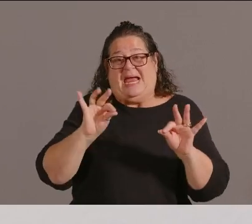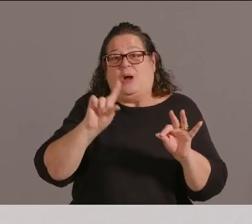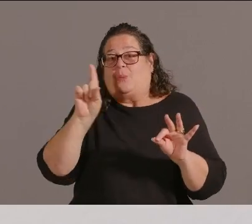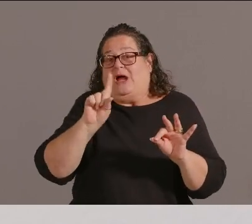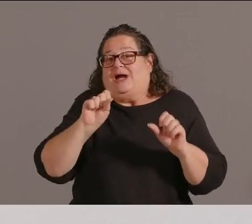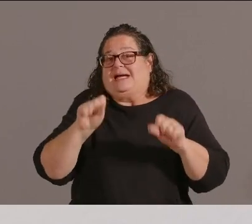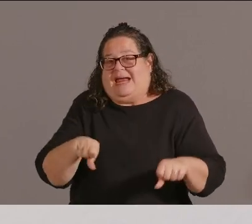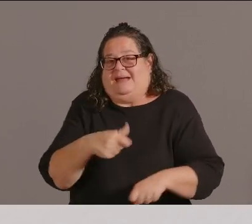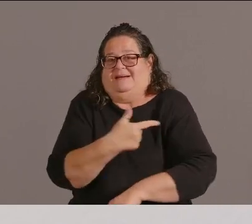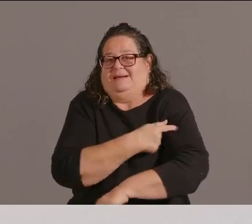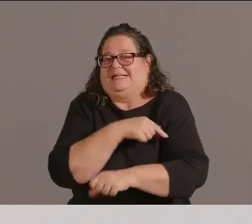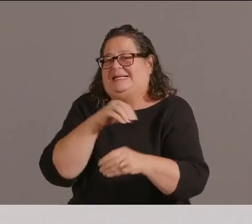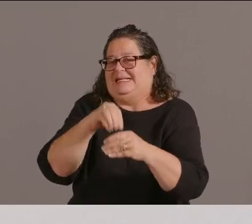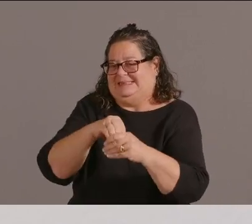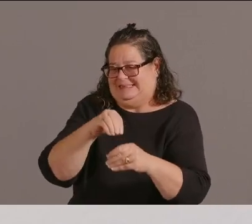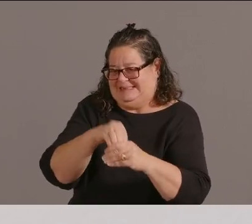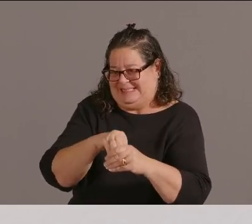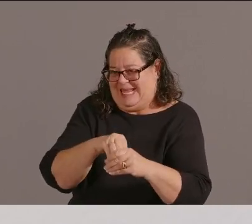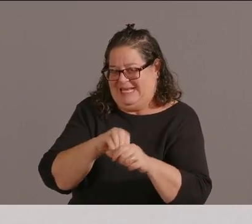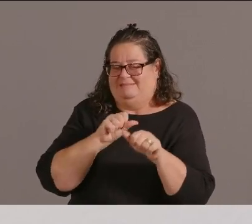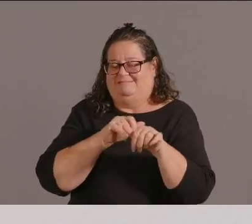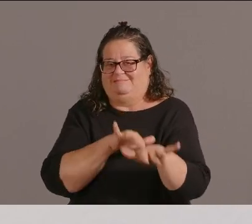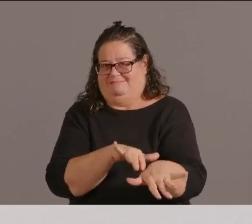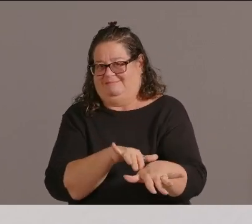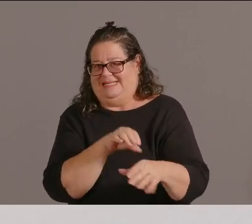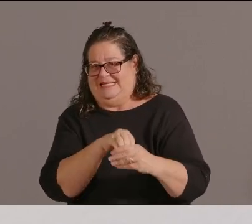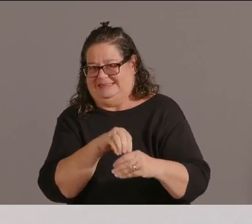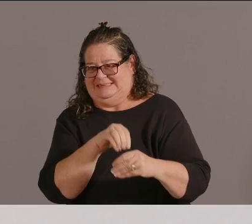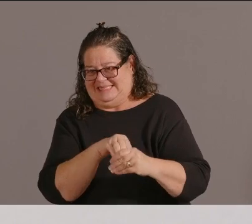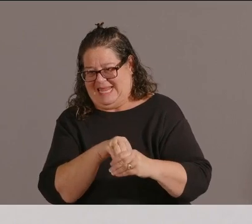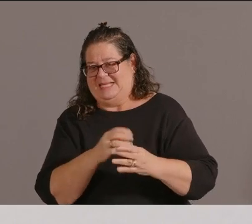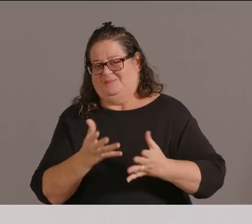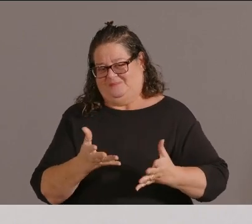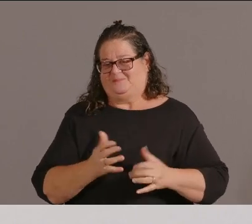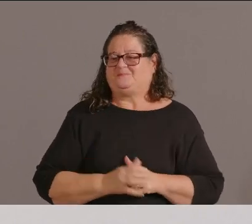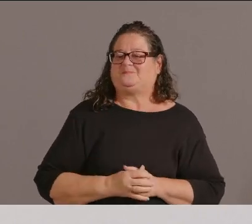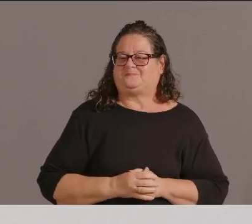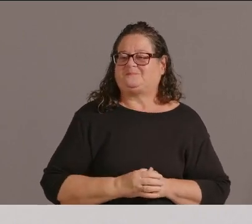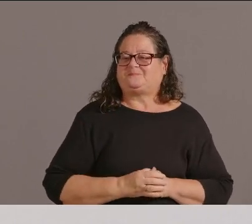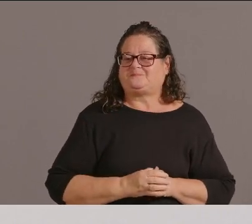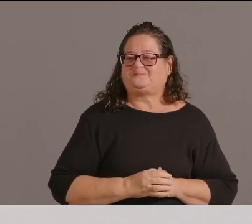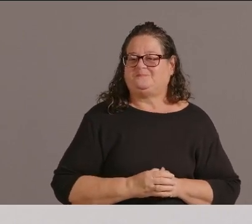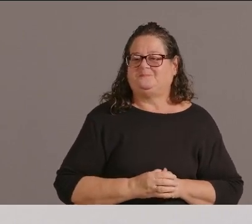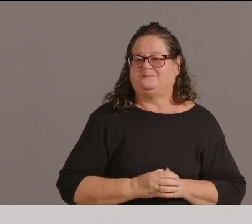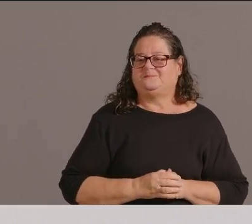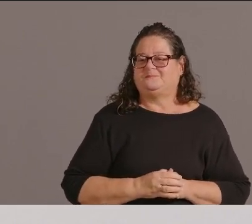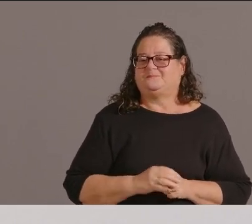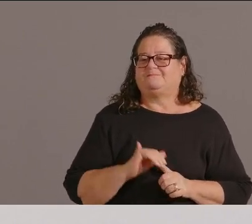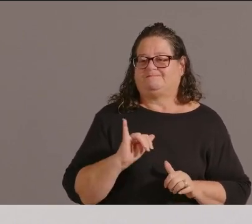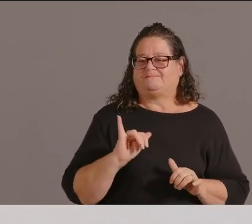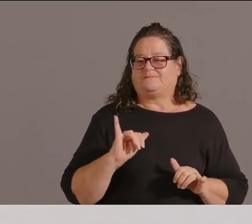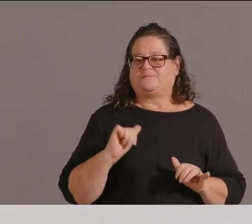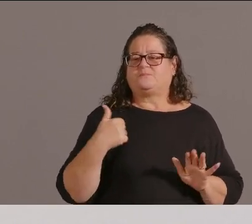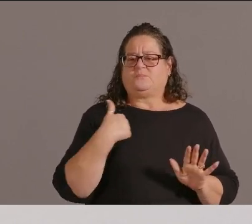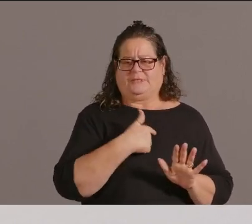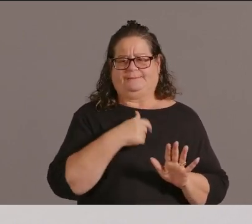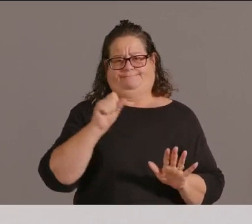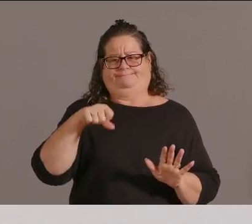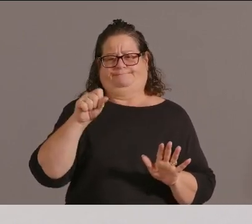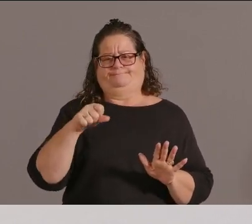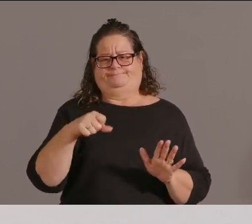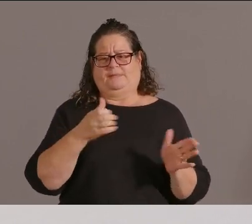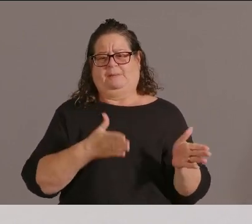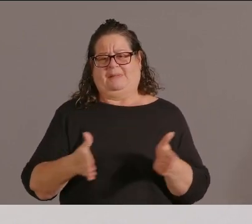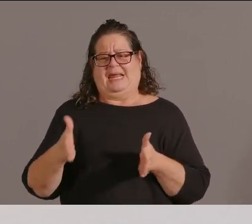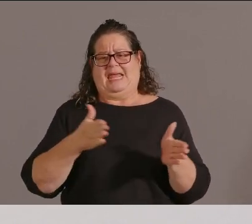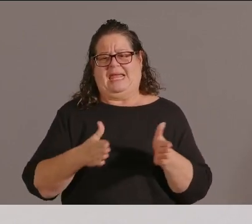our, mass vaccination pods. So we are looking to do that in the next month